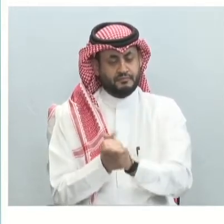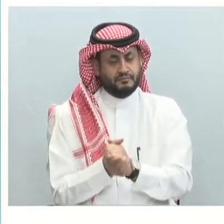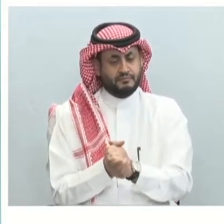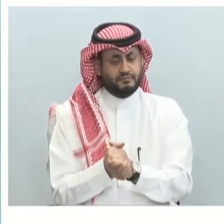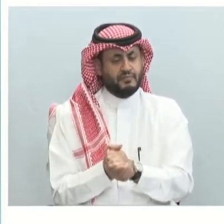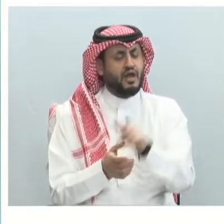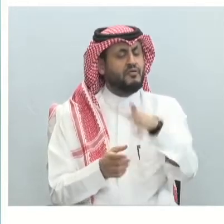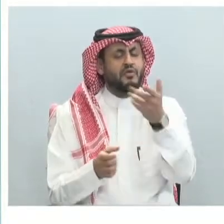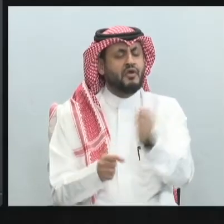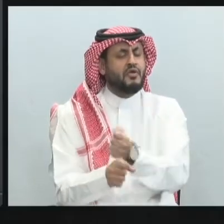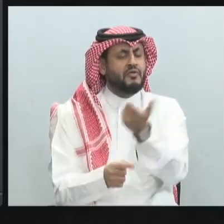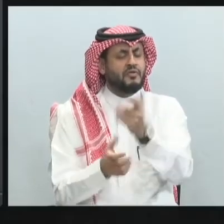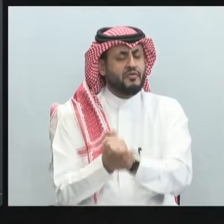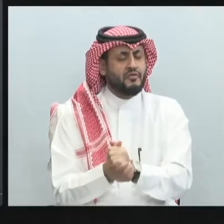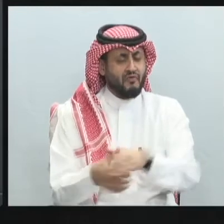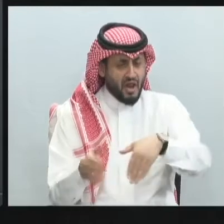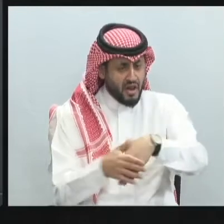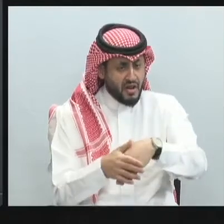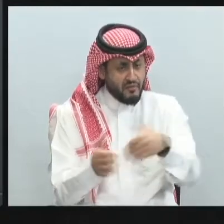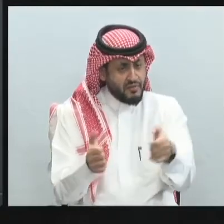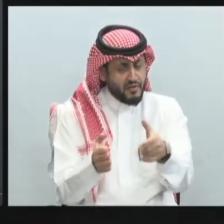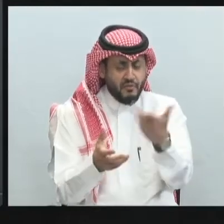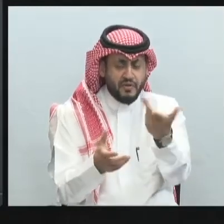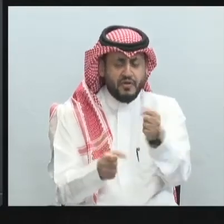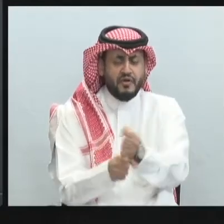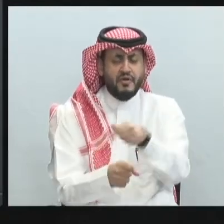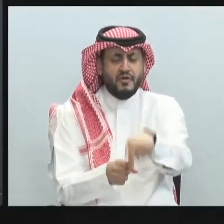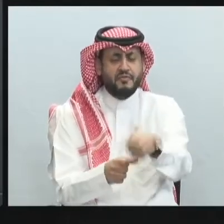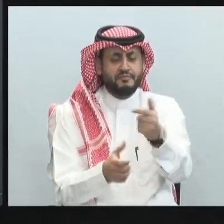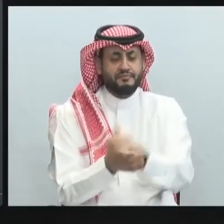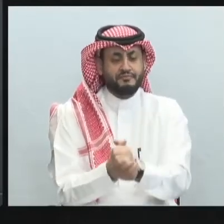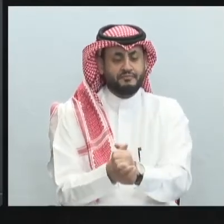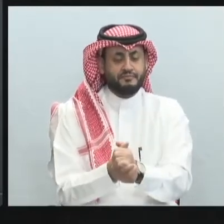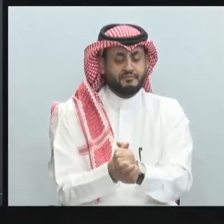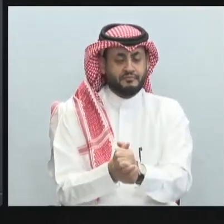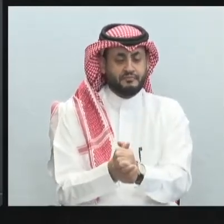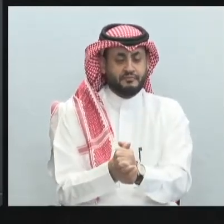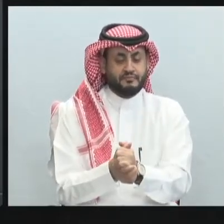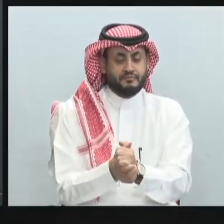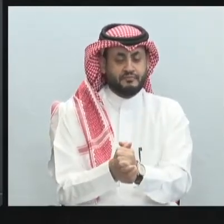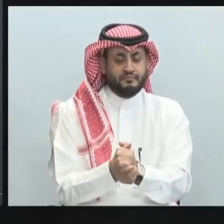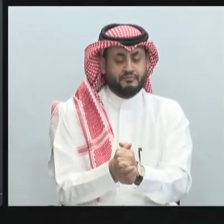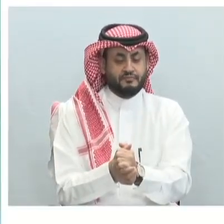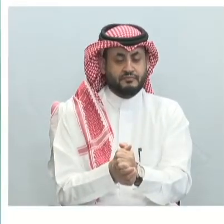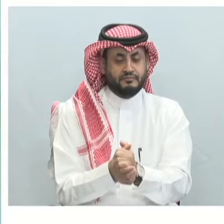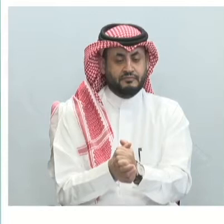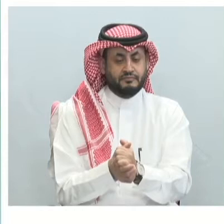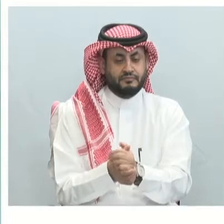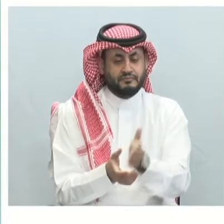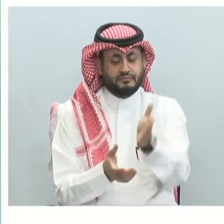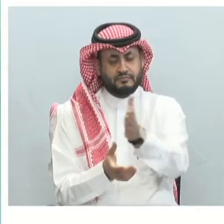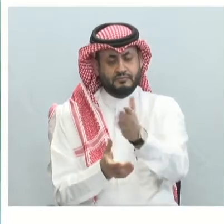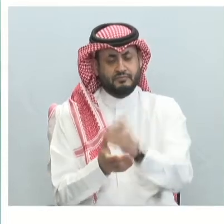Are you watching TV? Are you playing video games? What are you doing? So, it's Adil. What are you doing? So,